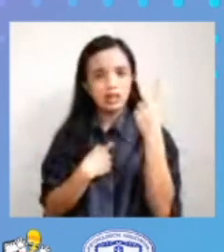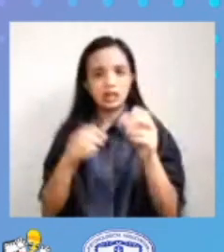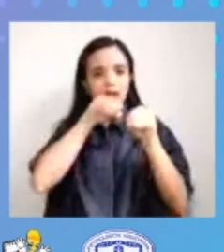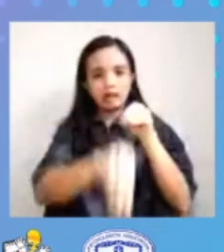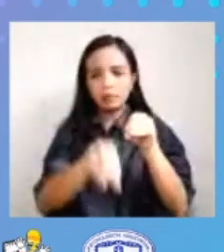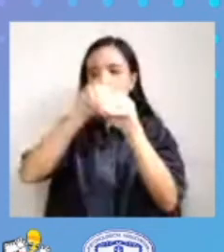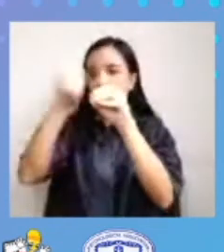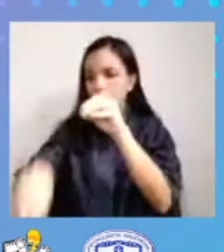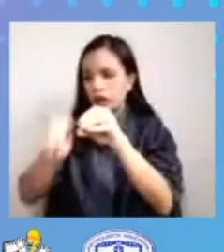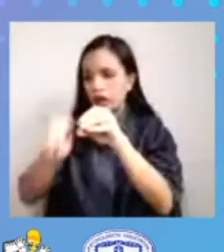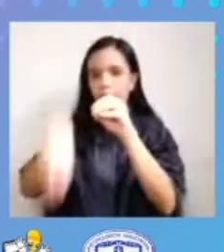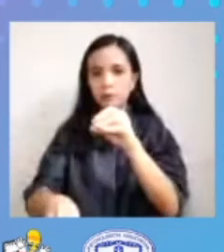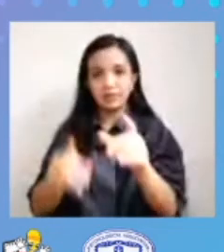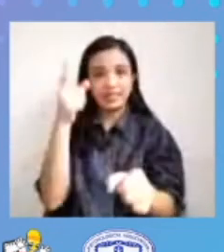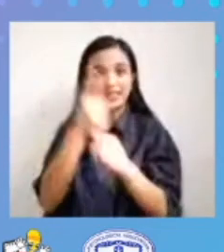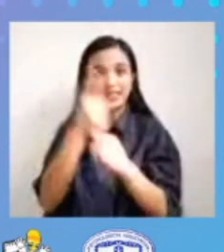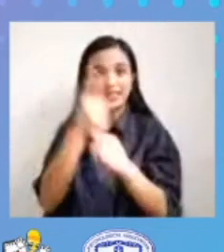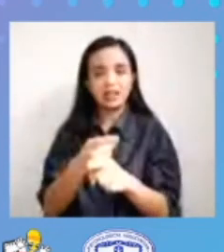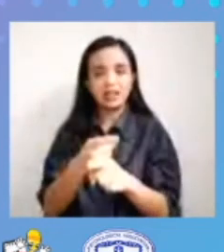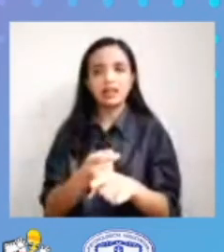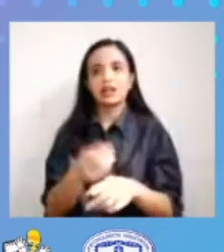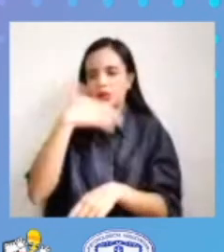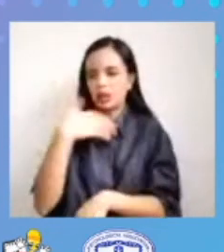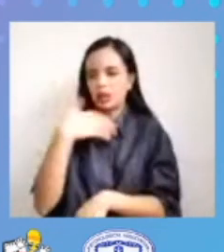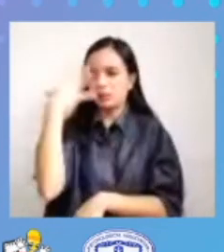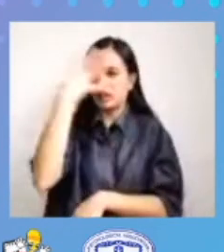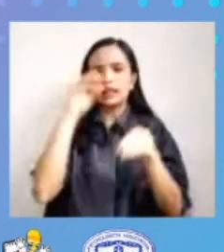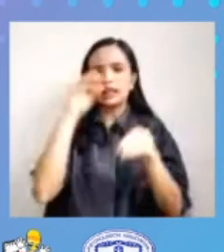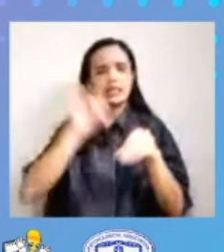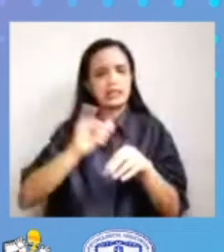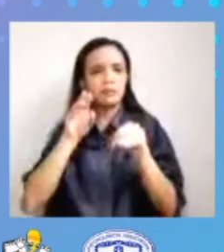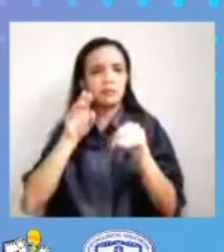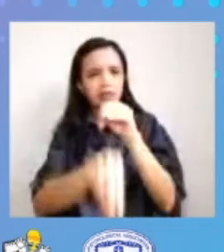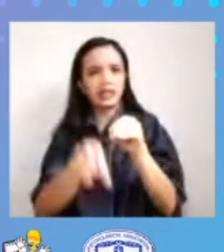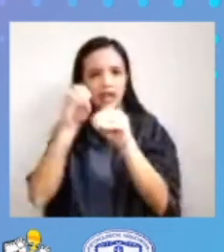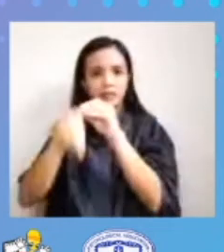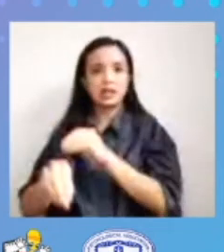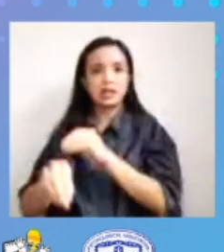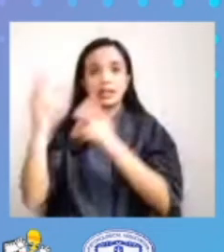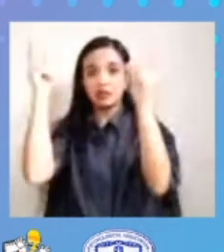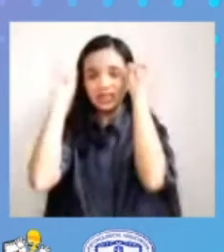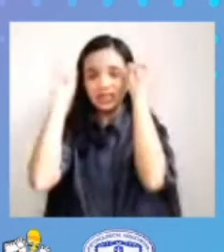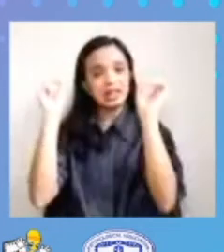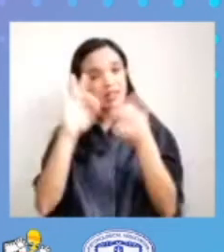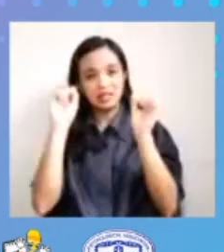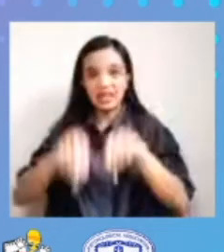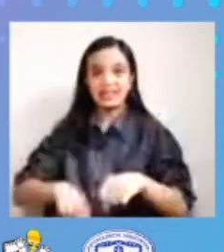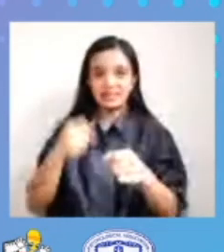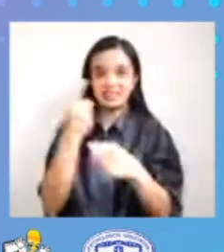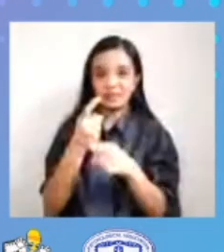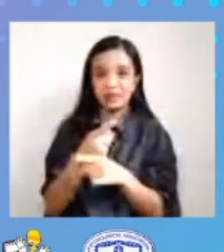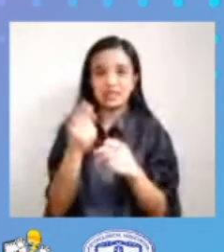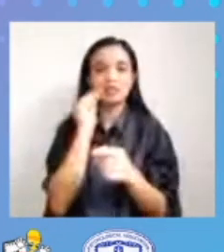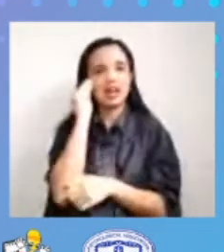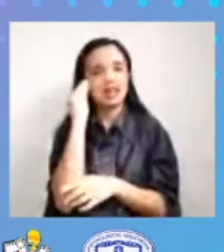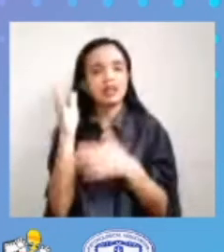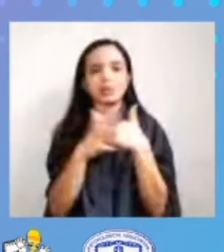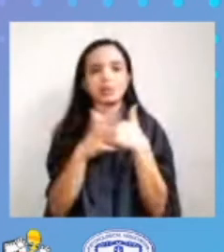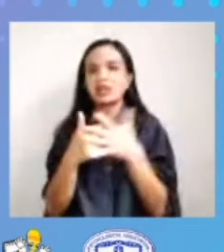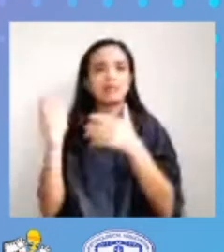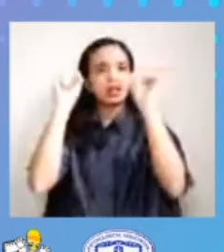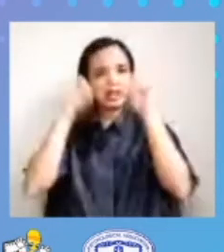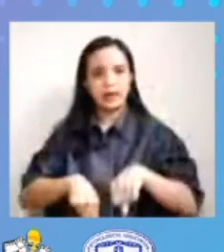diba? Pero yun, you can treat yourself. I'm trying to do that now. Treat yourself once. Yung mga cheat days, no? Yes, cheat day. I love cheat days.